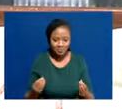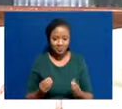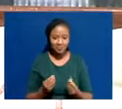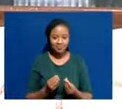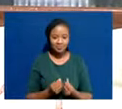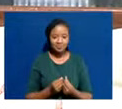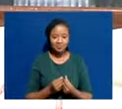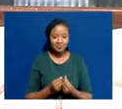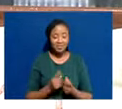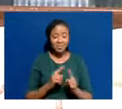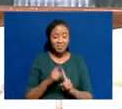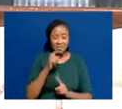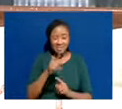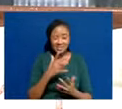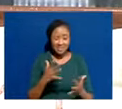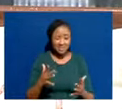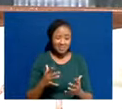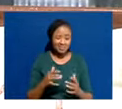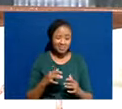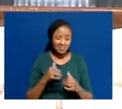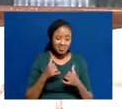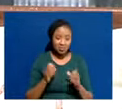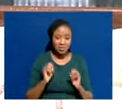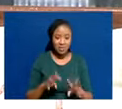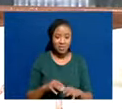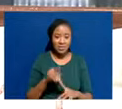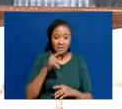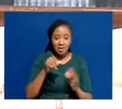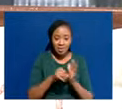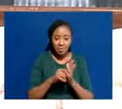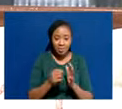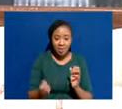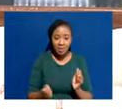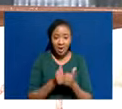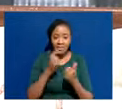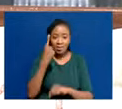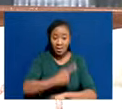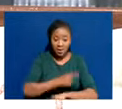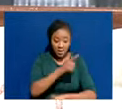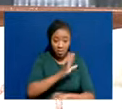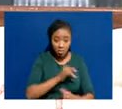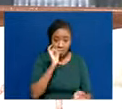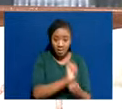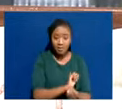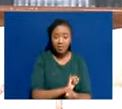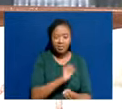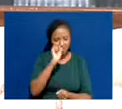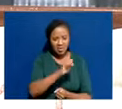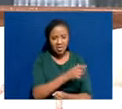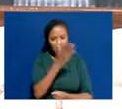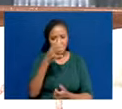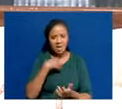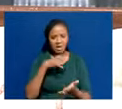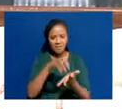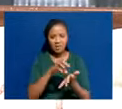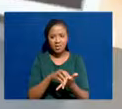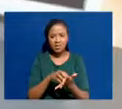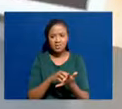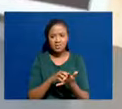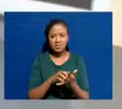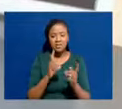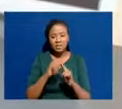because these things the mess didn't happen in a day. Yeah. Did this woman get arrested? Yes. She's inside? She has a case. Good. She's been bailed